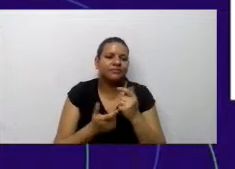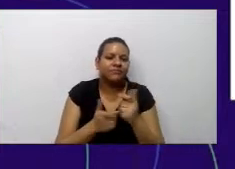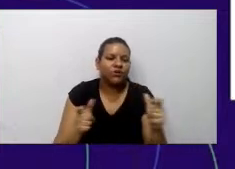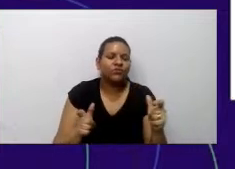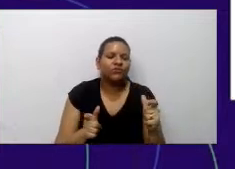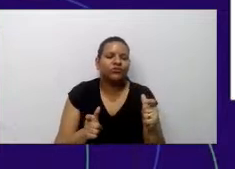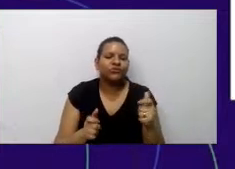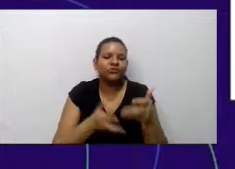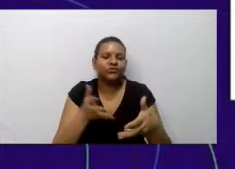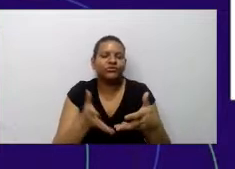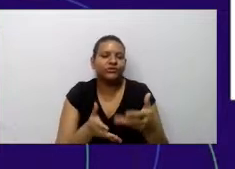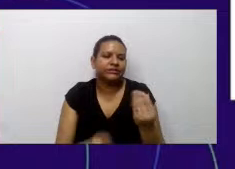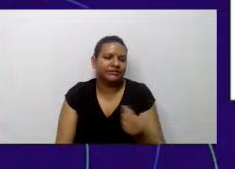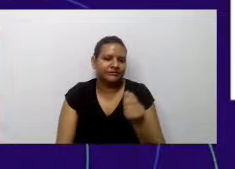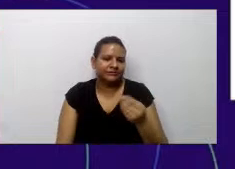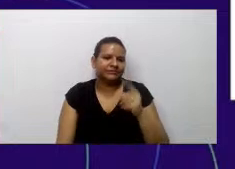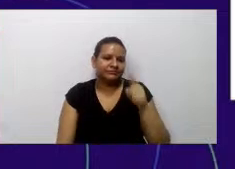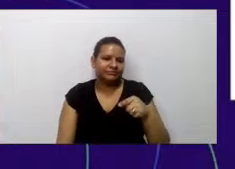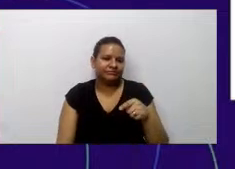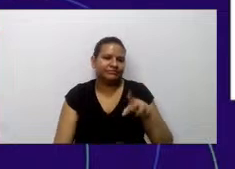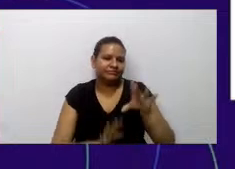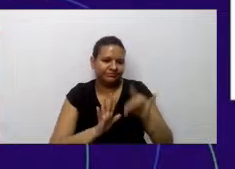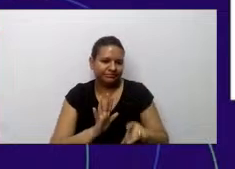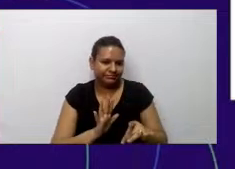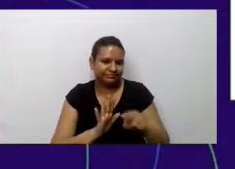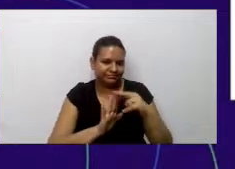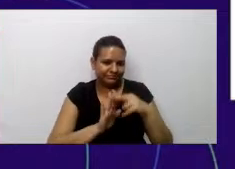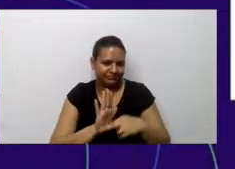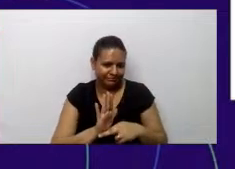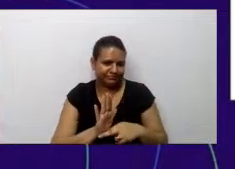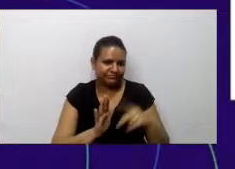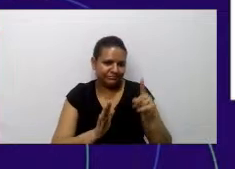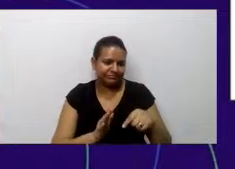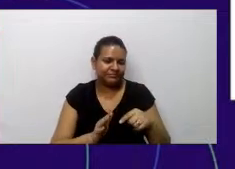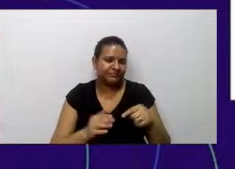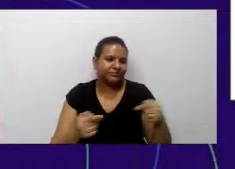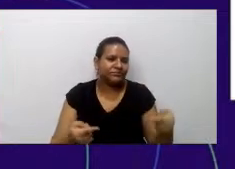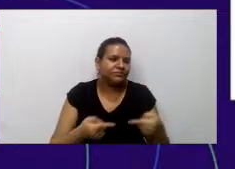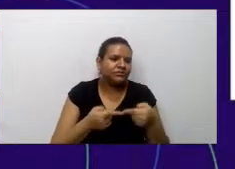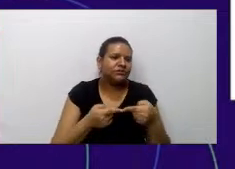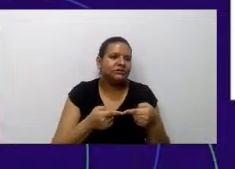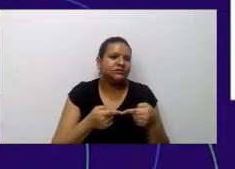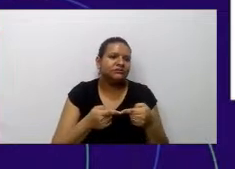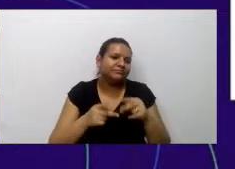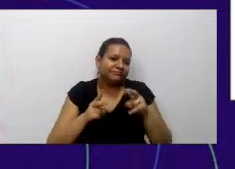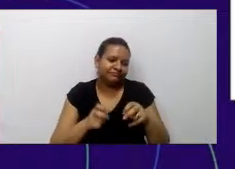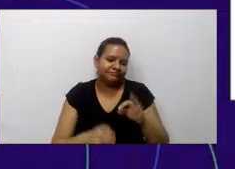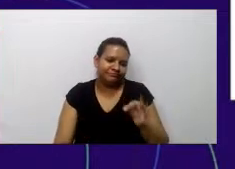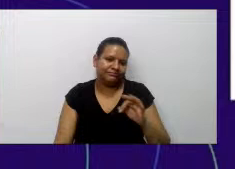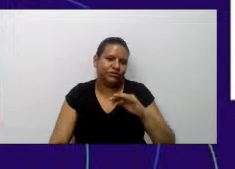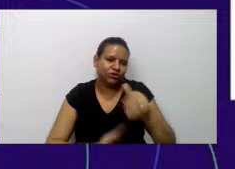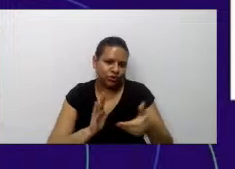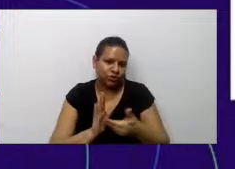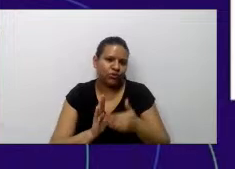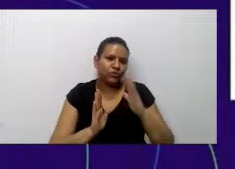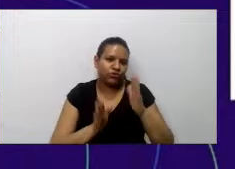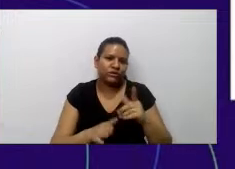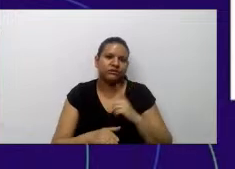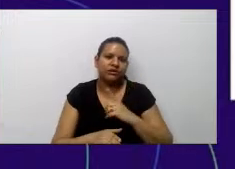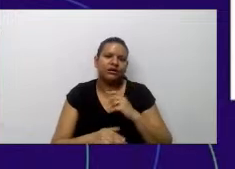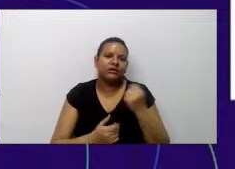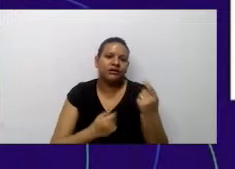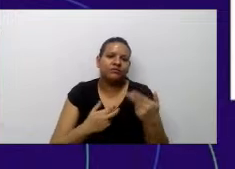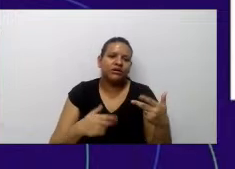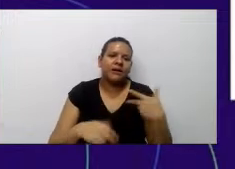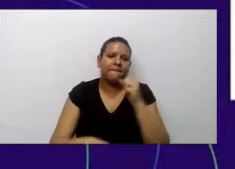fluency and also pronunciation. Yes, fluency here in this idea that of course we all make pauses and stop to process